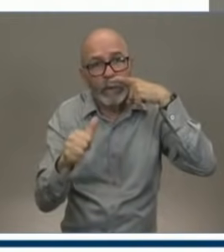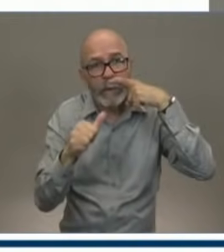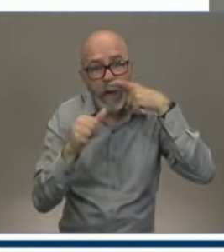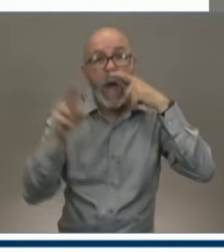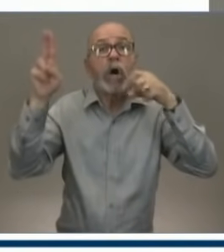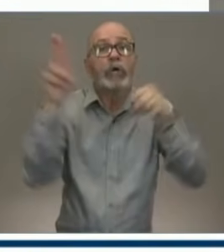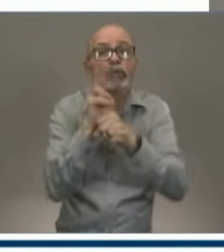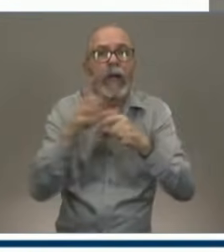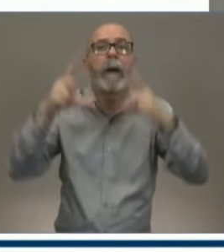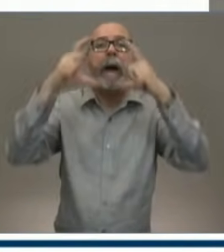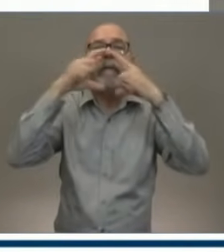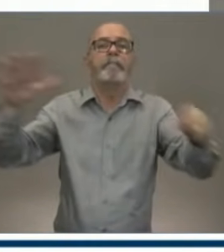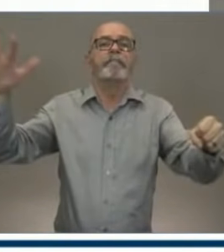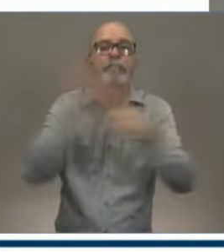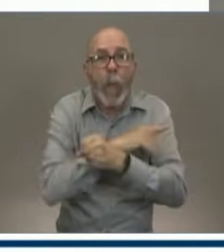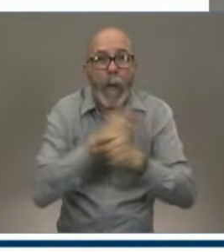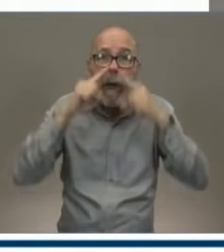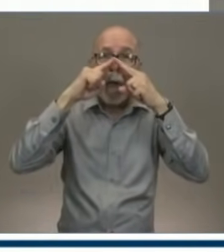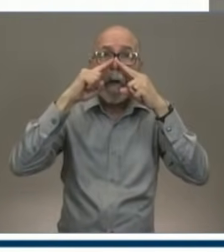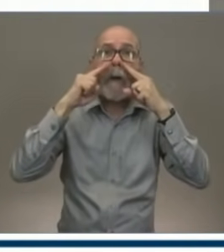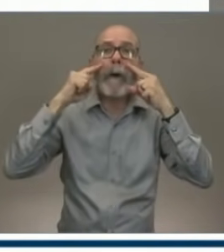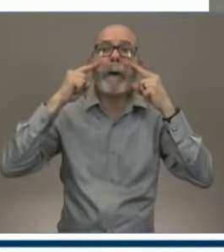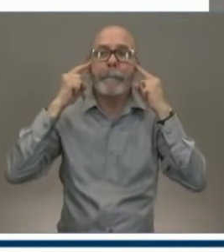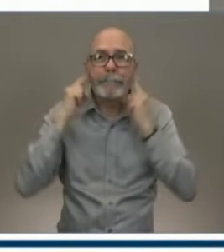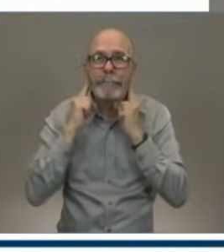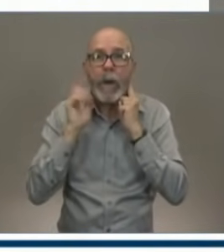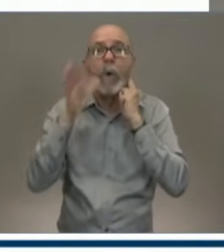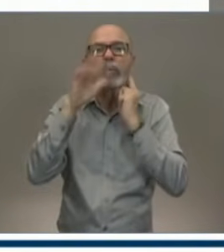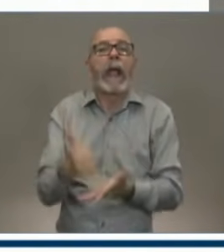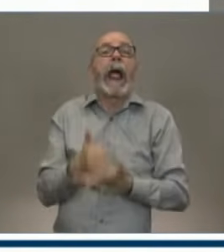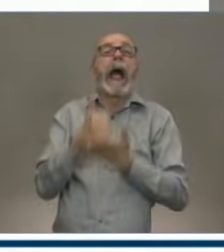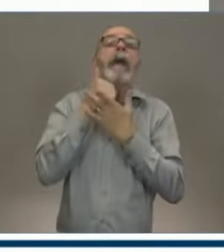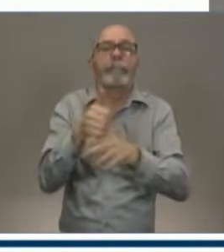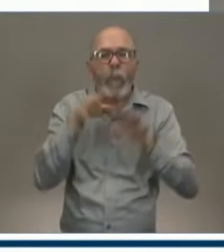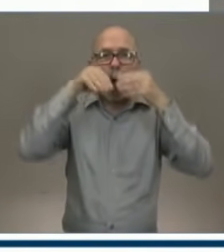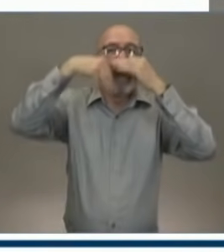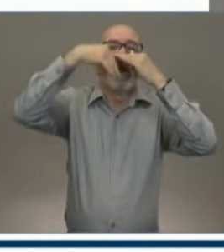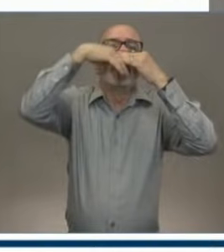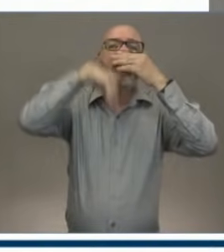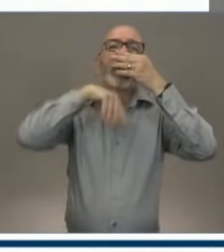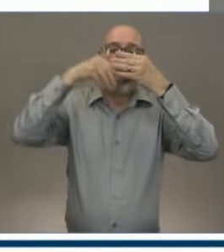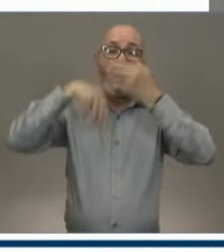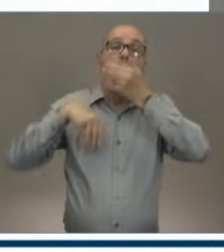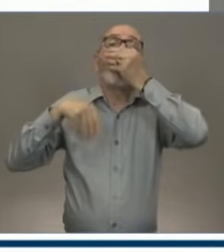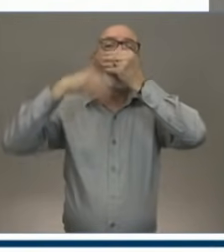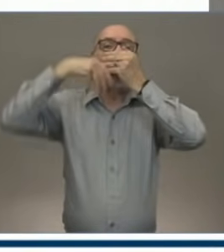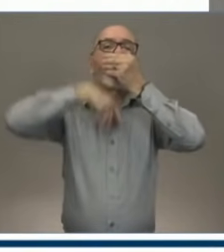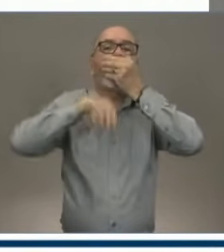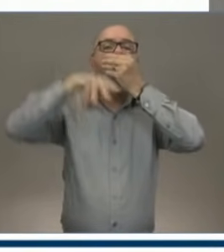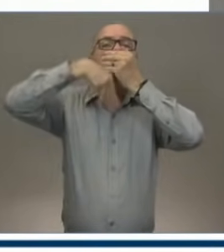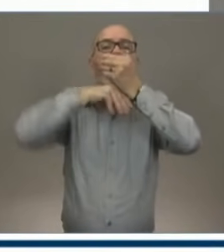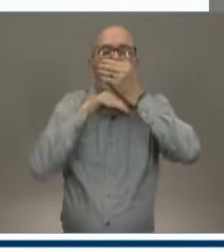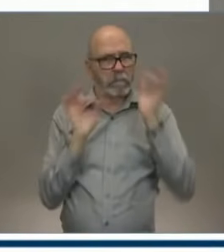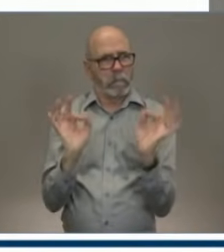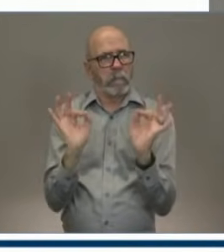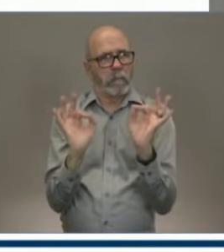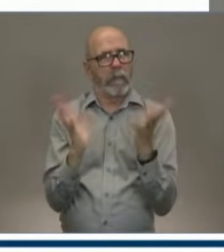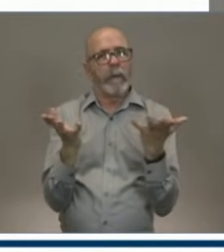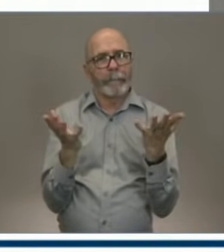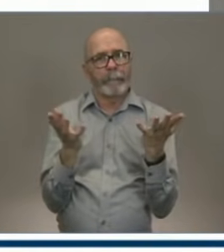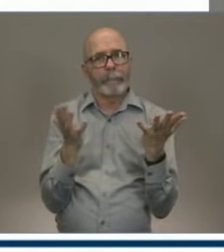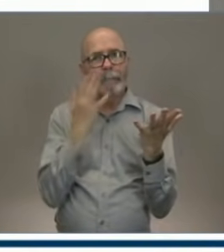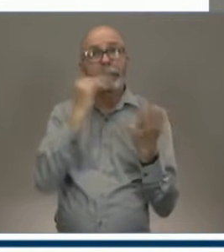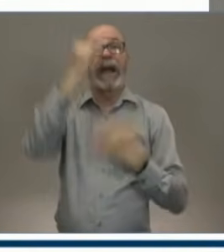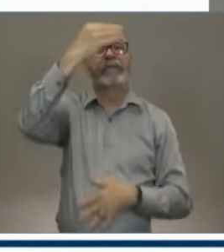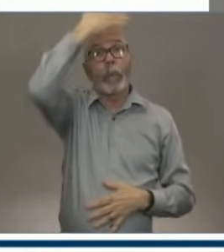you're infected, greatly decreases the amount of virus that gets out of your nose and mouth and decreases the chance to infect others. A face mask does not